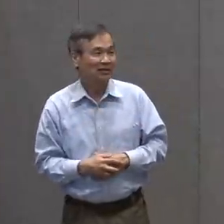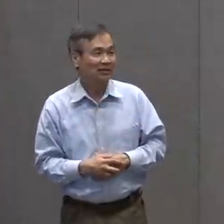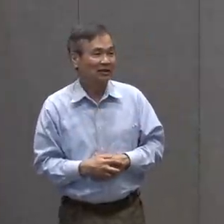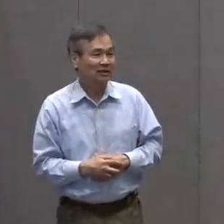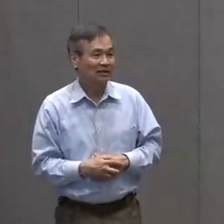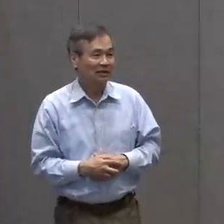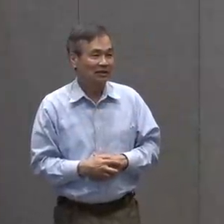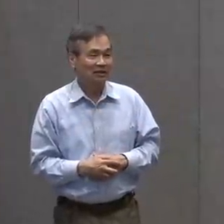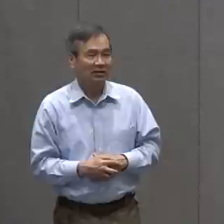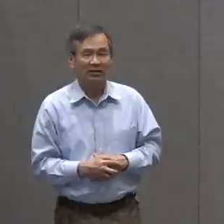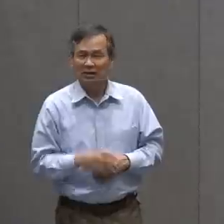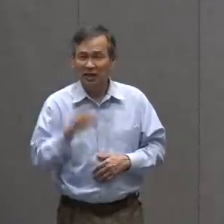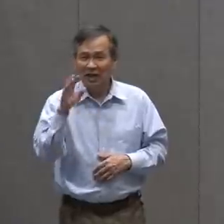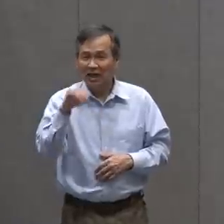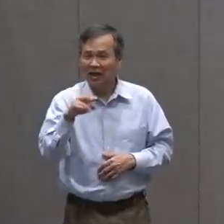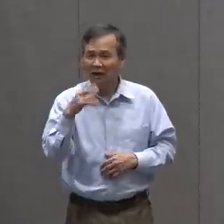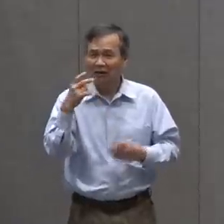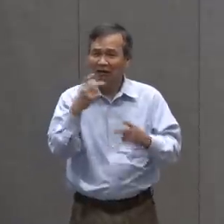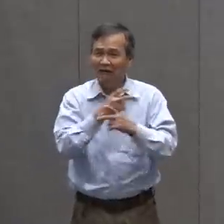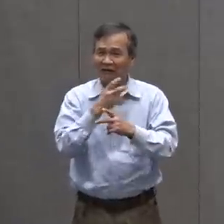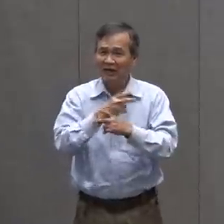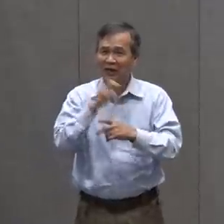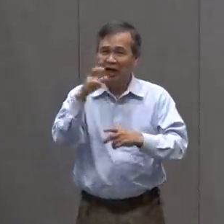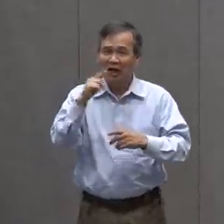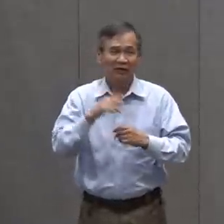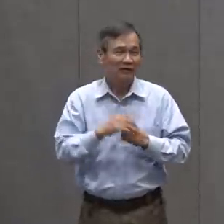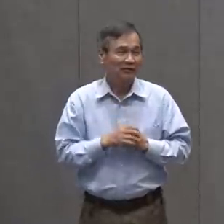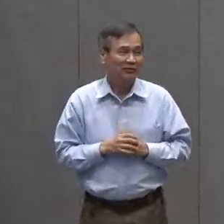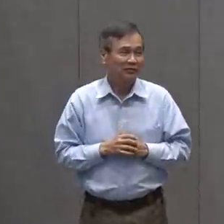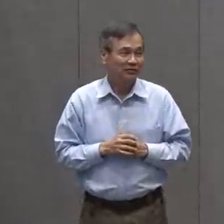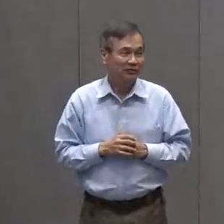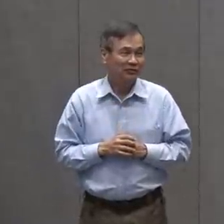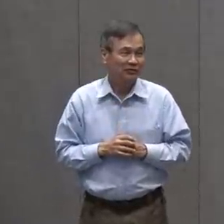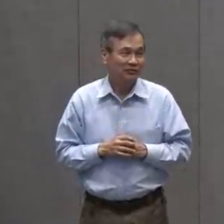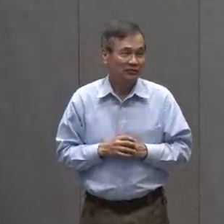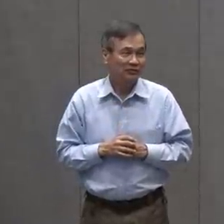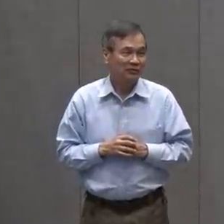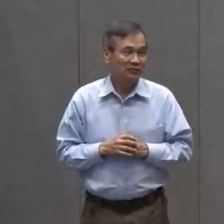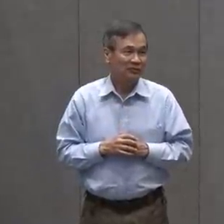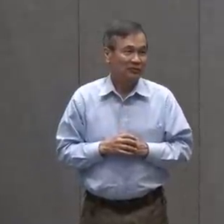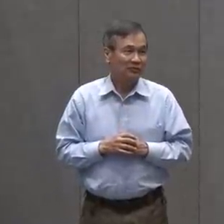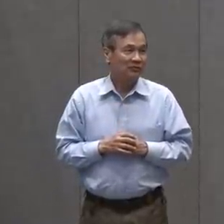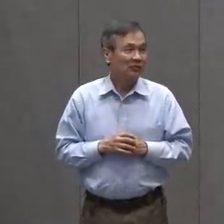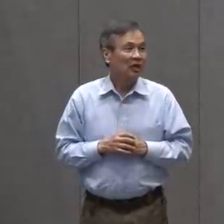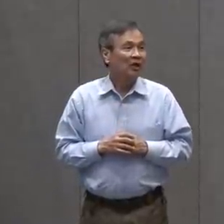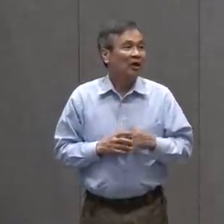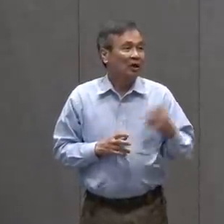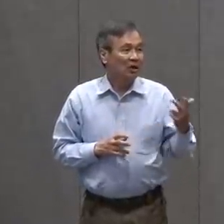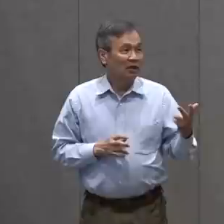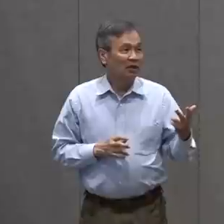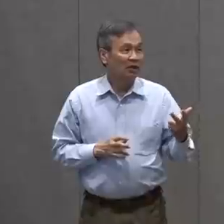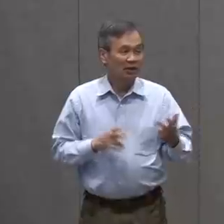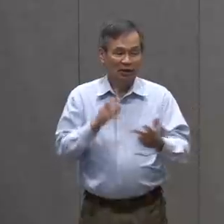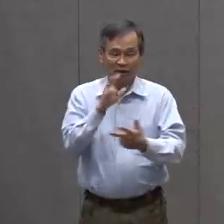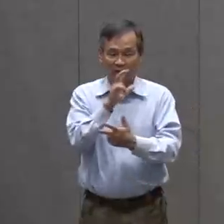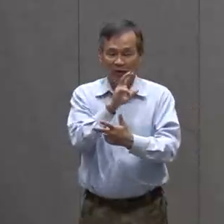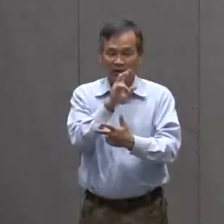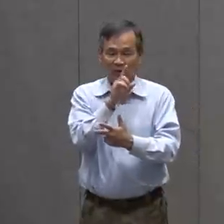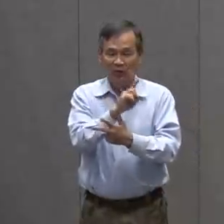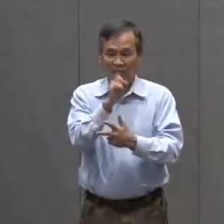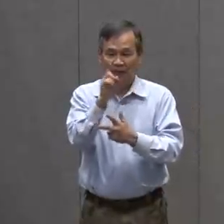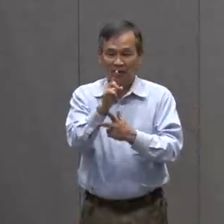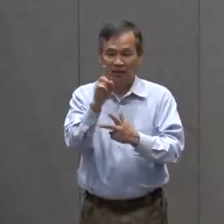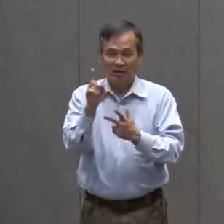I'll figure it out. I'll figure it out. Well, I give you that 1 in the beginning, and that's very hard to get. You did not give it to me. You didn't see, look, I get 3 ones. I